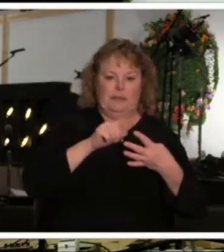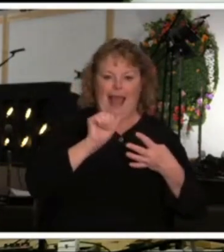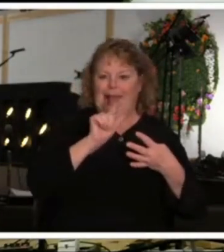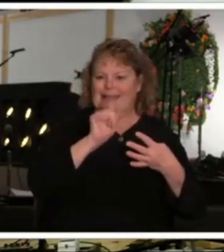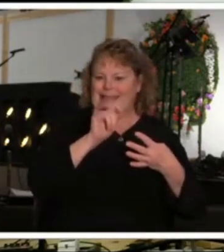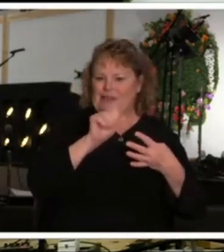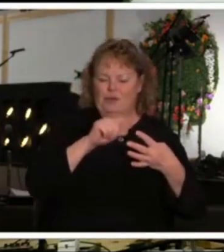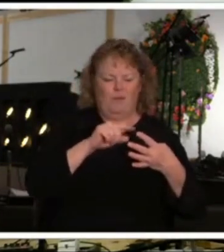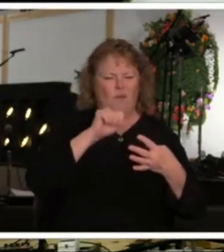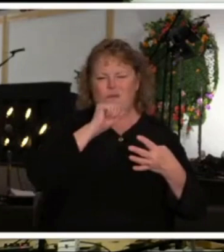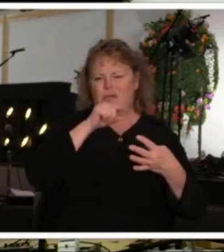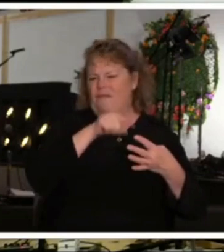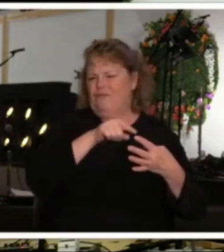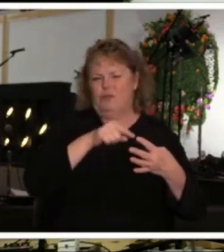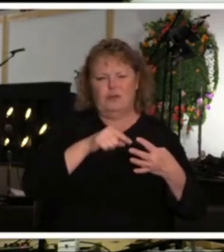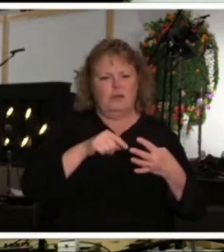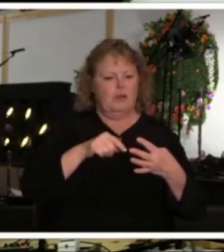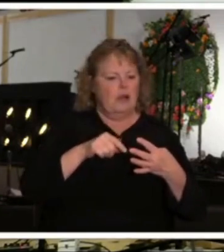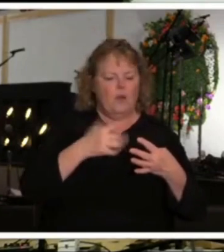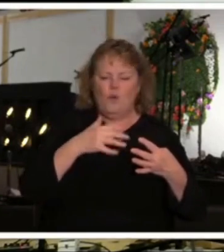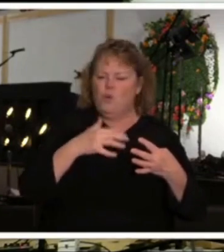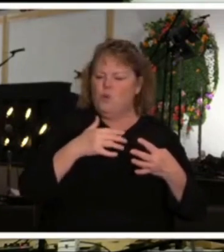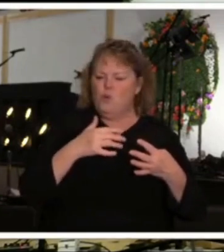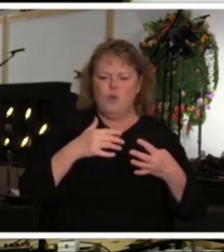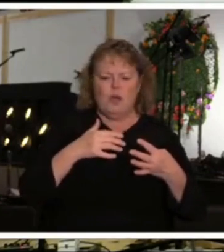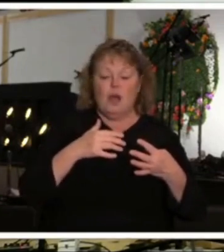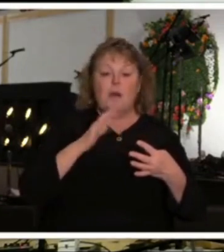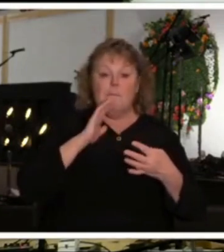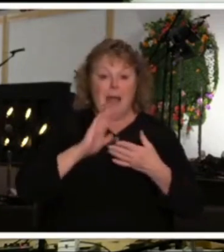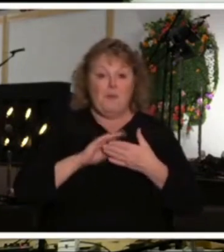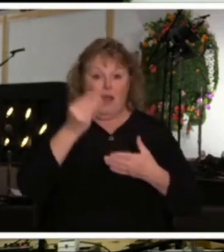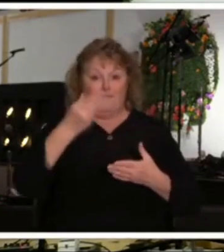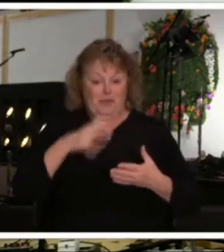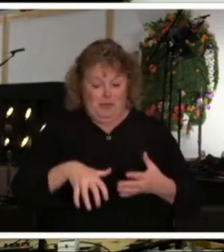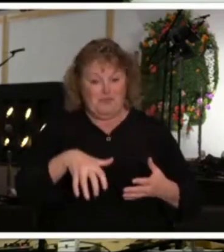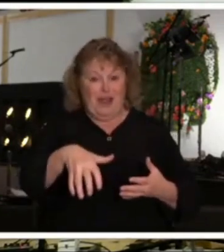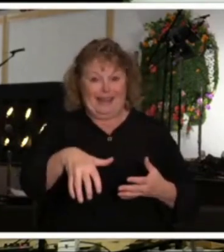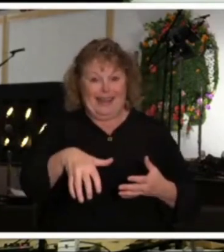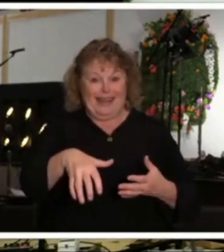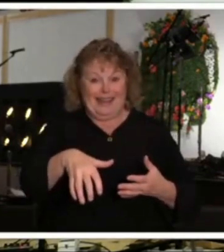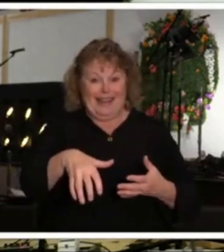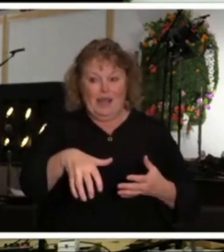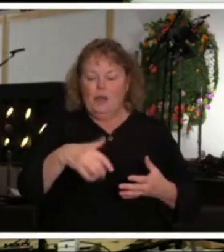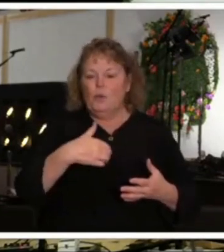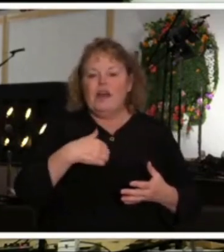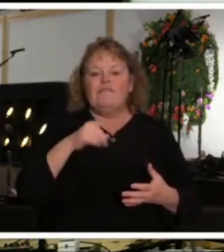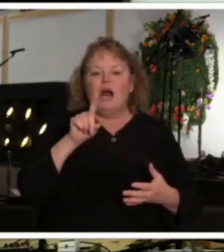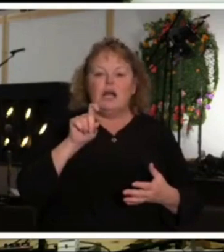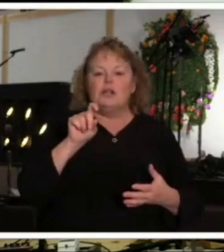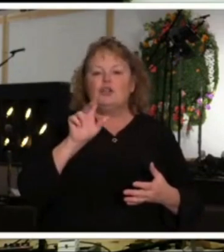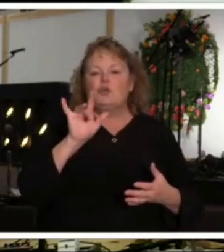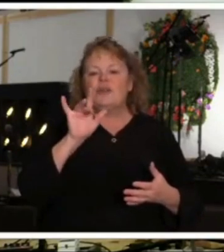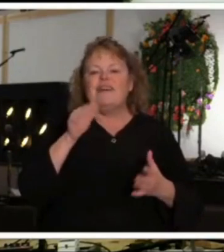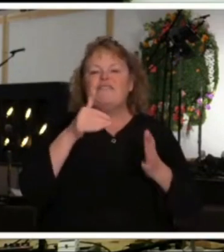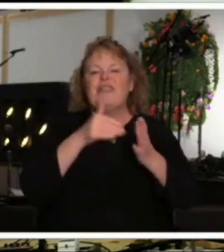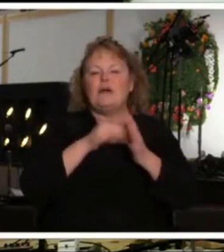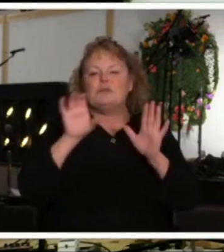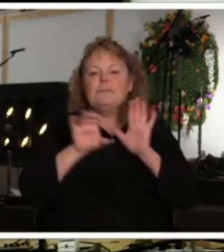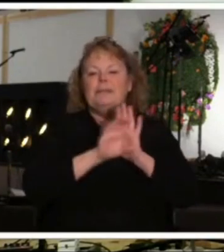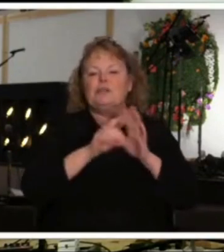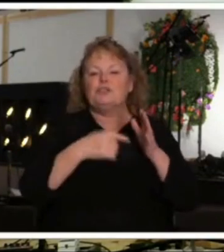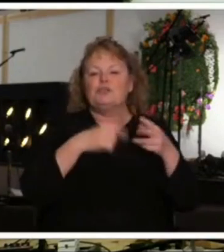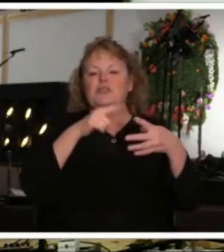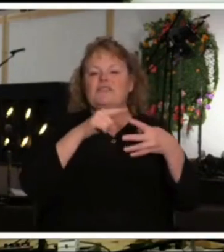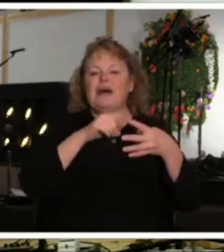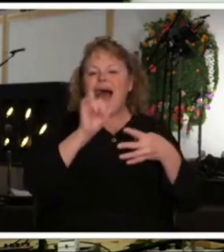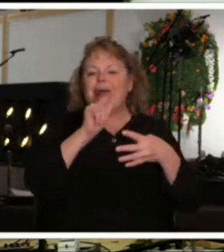love Alexander. I remember when Melinda first told me she was pregnant. And we probably have in our house 125,000 pictures of Alexandria.